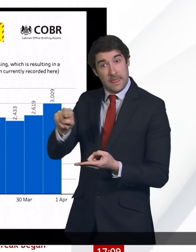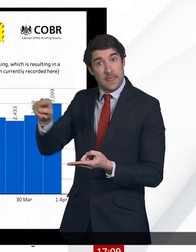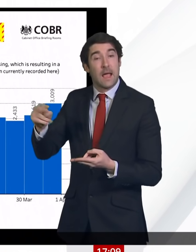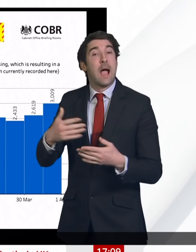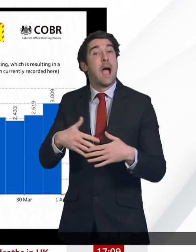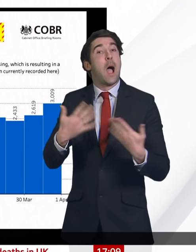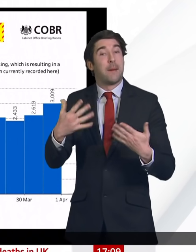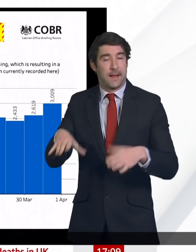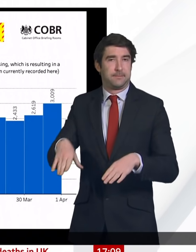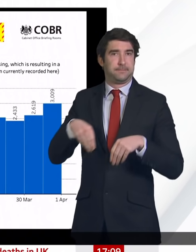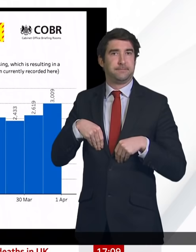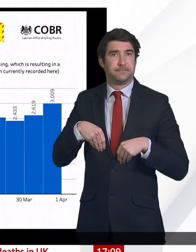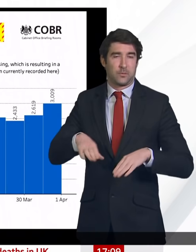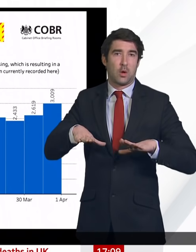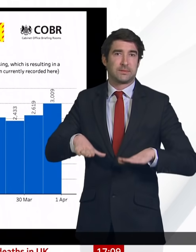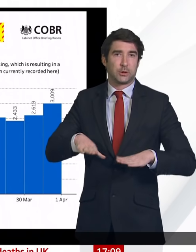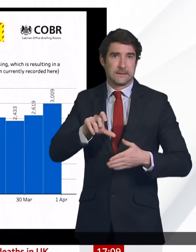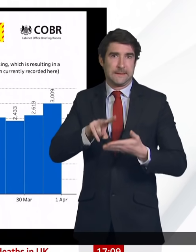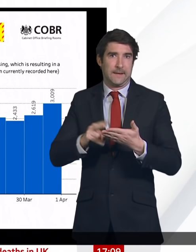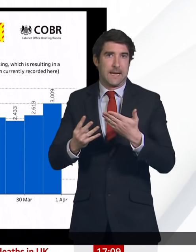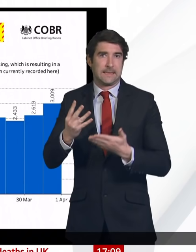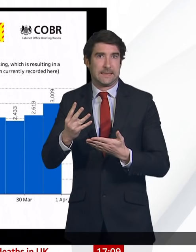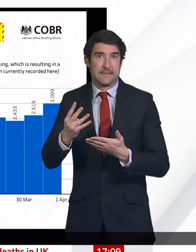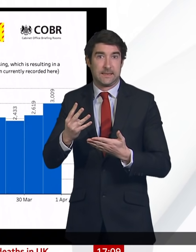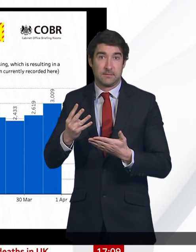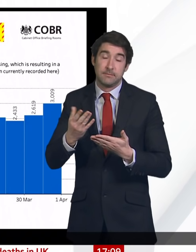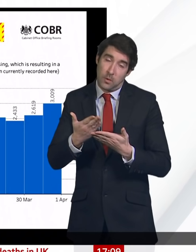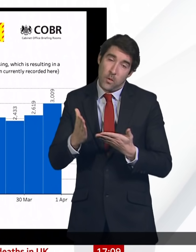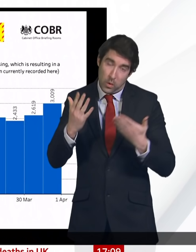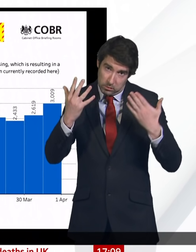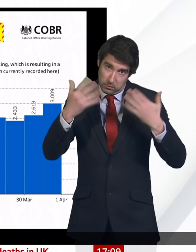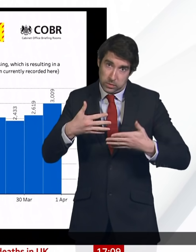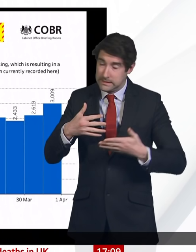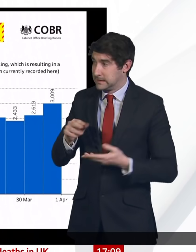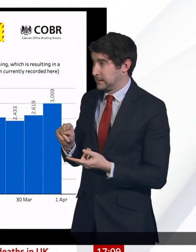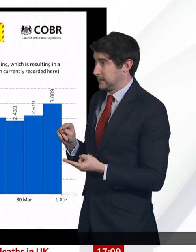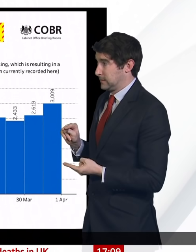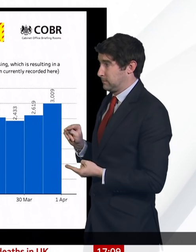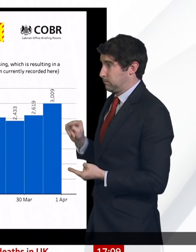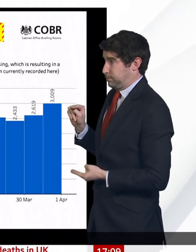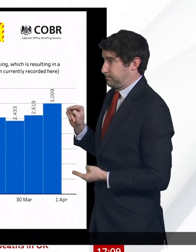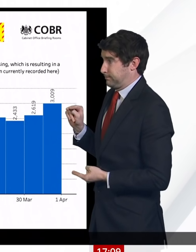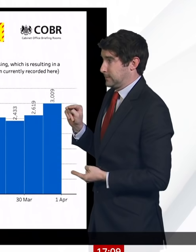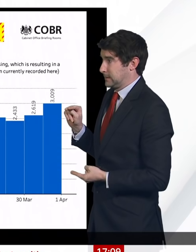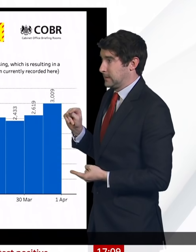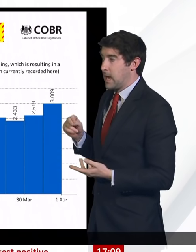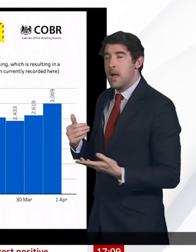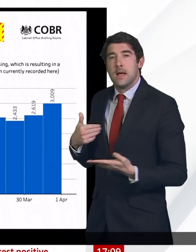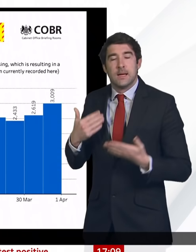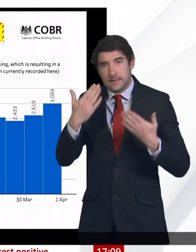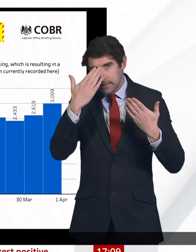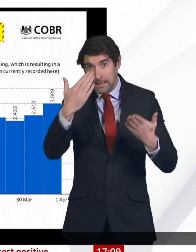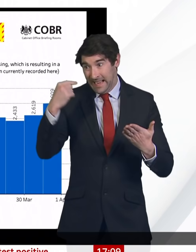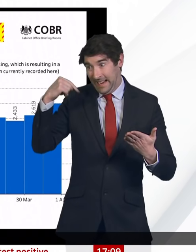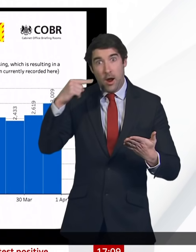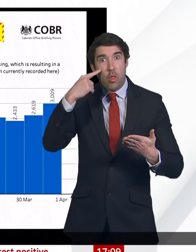of today. It is slightly concerning. It's still too early to say whether the plateau of hospital admissions